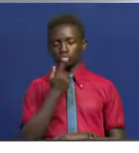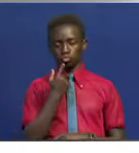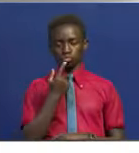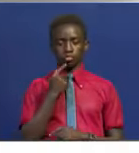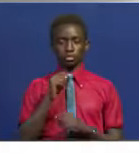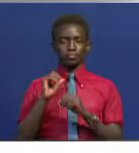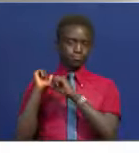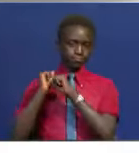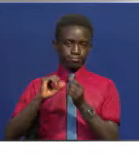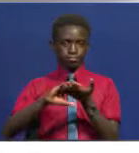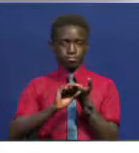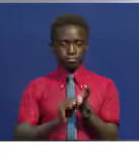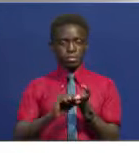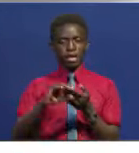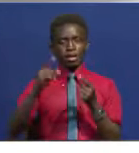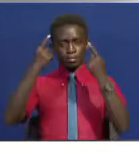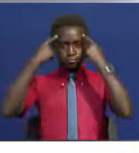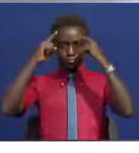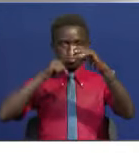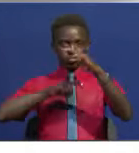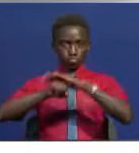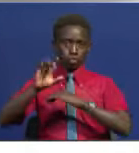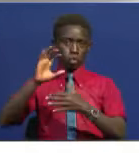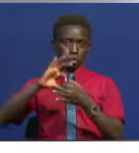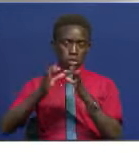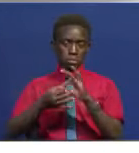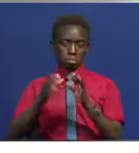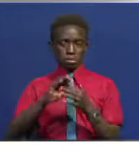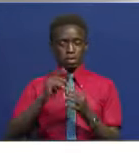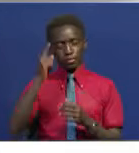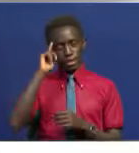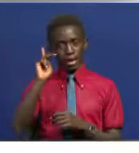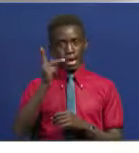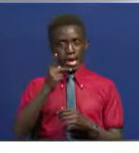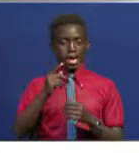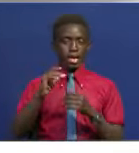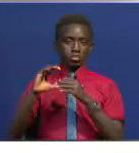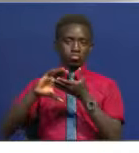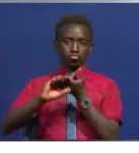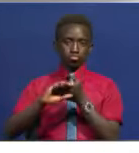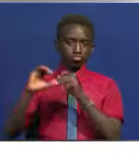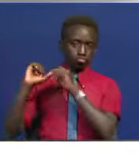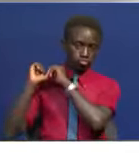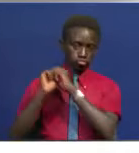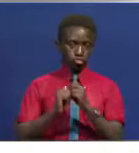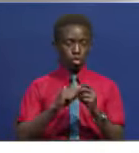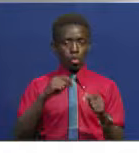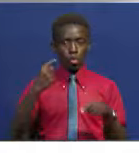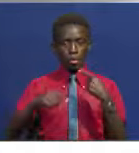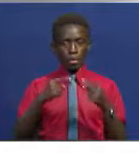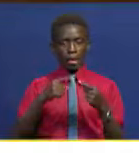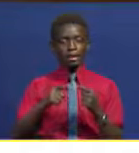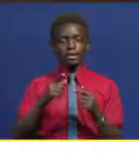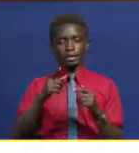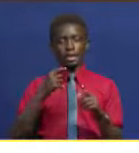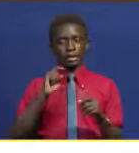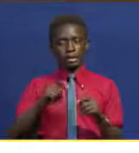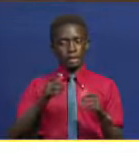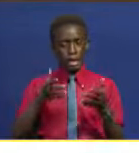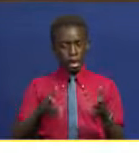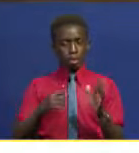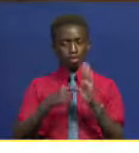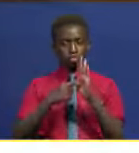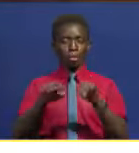Games in a dream come true for the Kenya Judo Federation in their quest to break the gender barriers in the sport. Let's get the story.